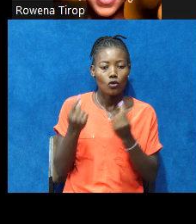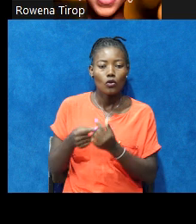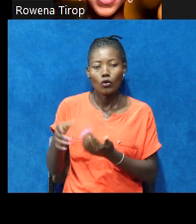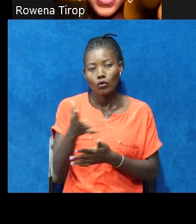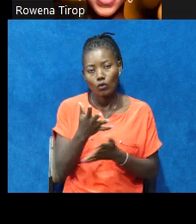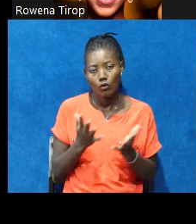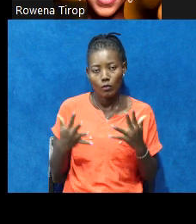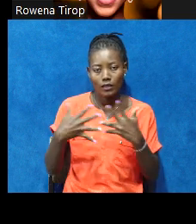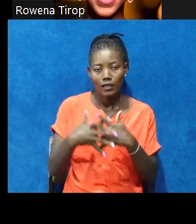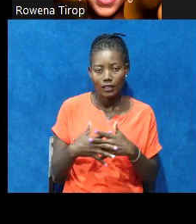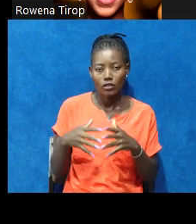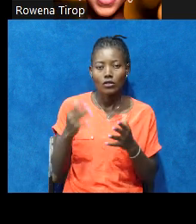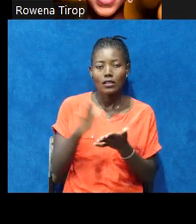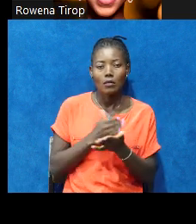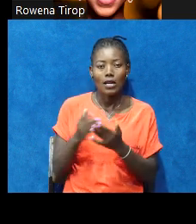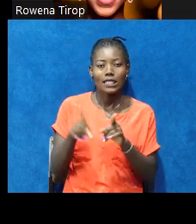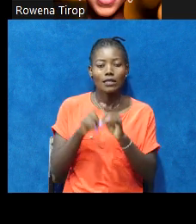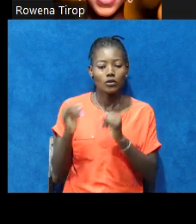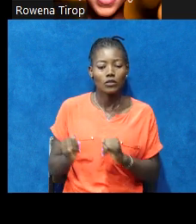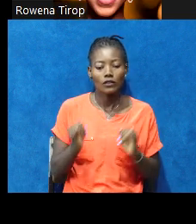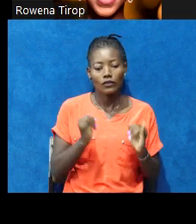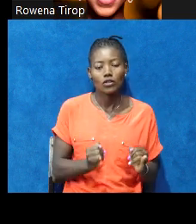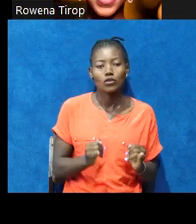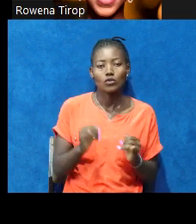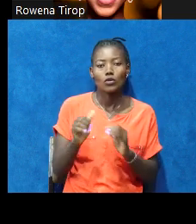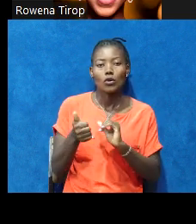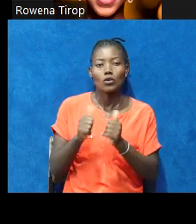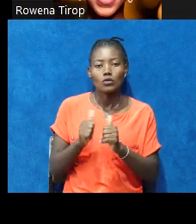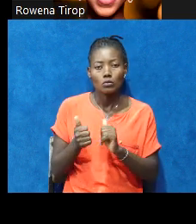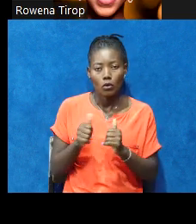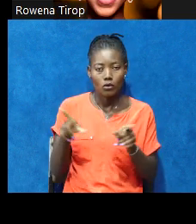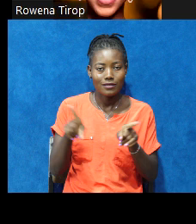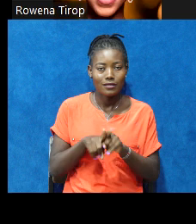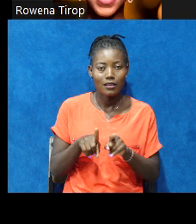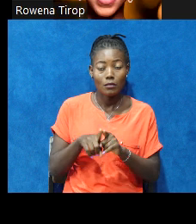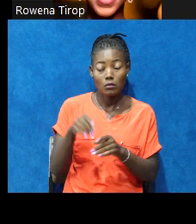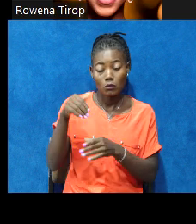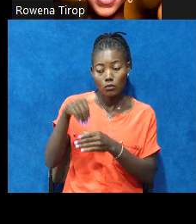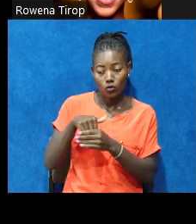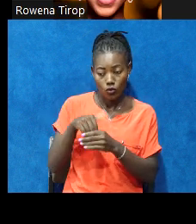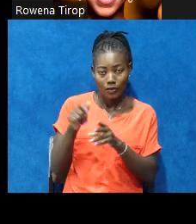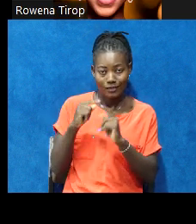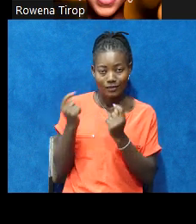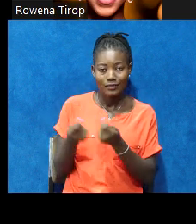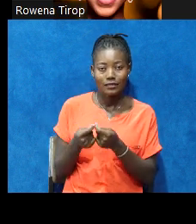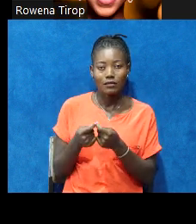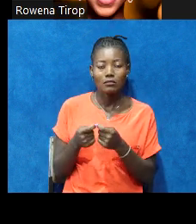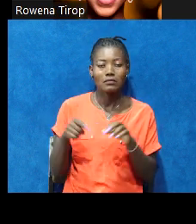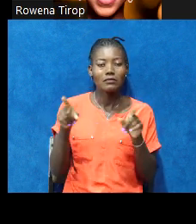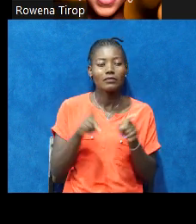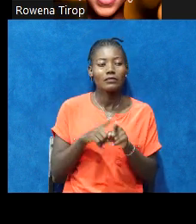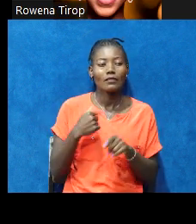also applies to individual sport. As much as you're playing an individual sport, you're still within a team. And